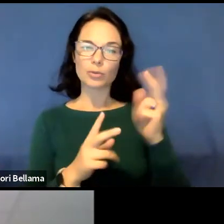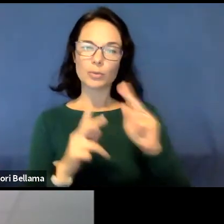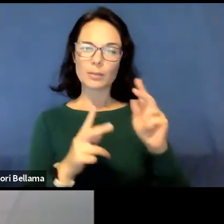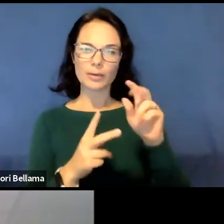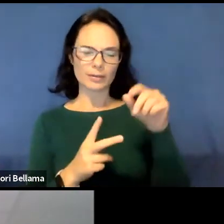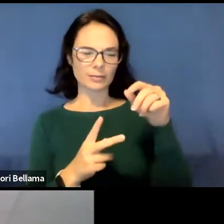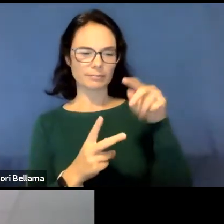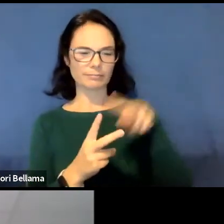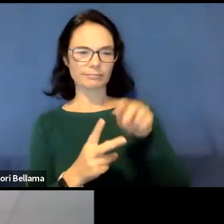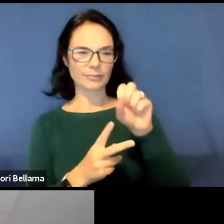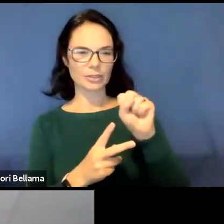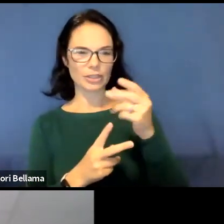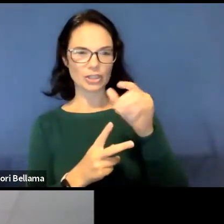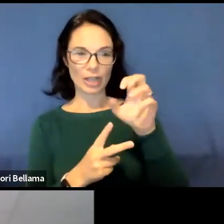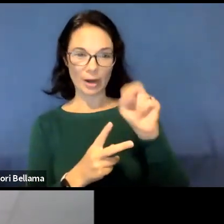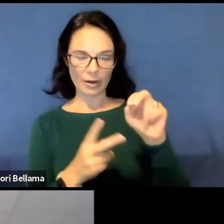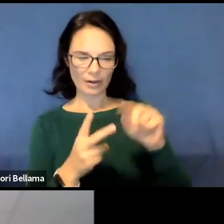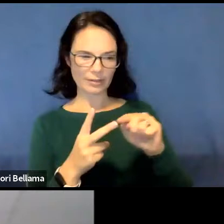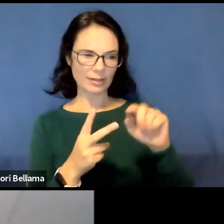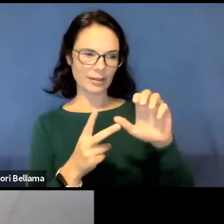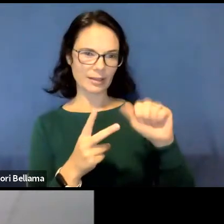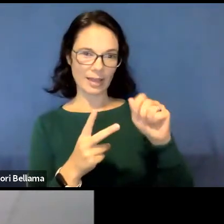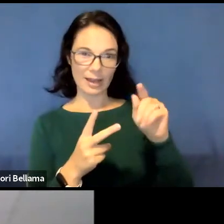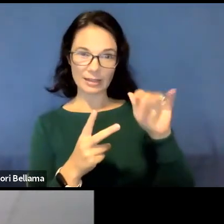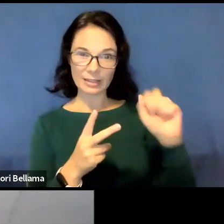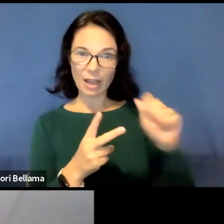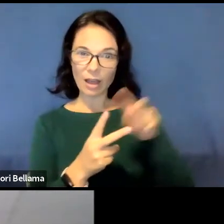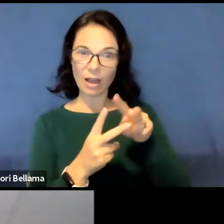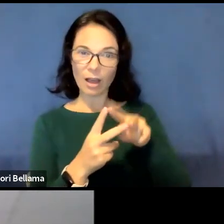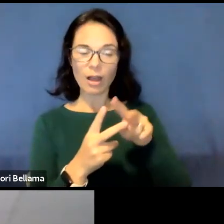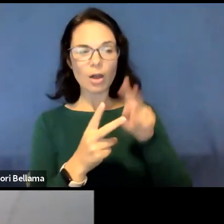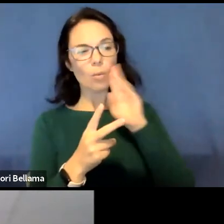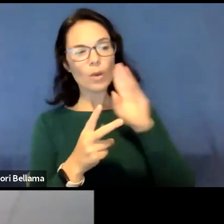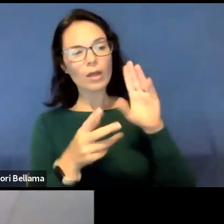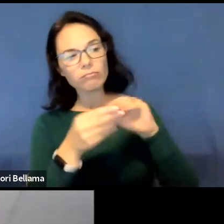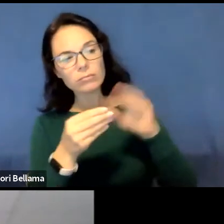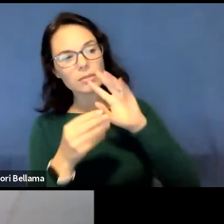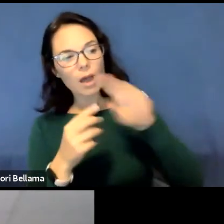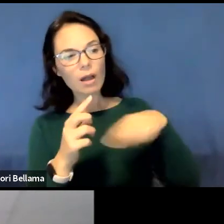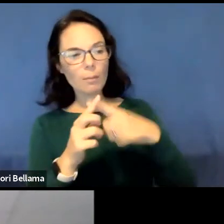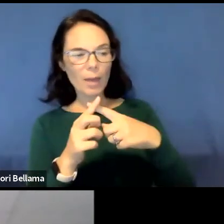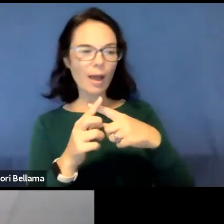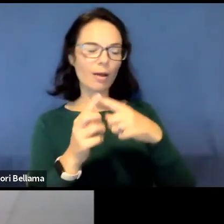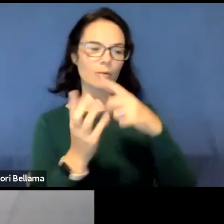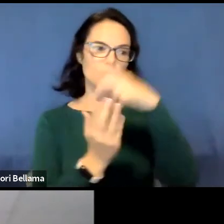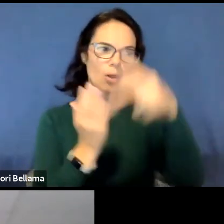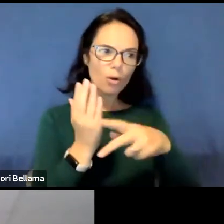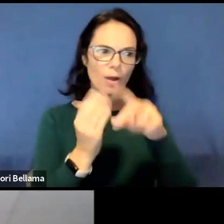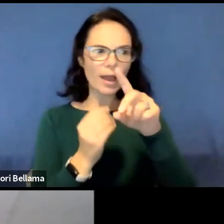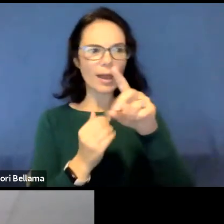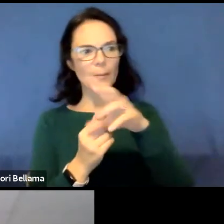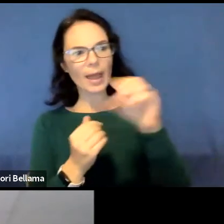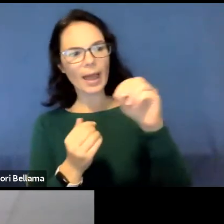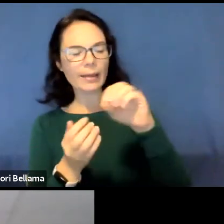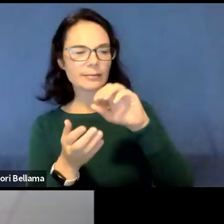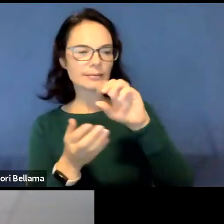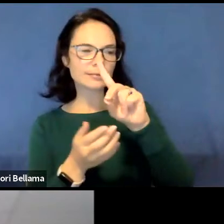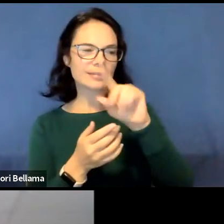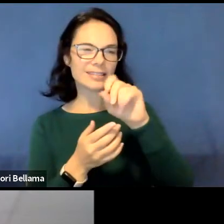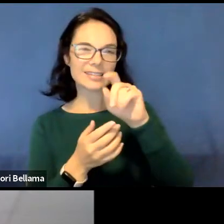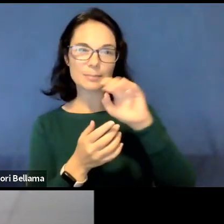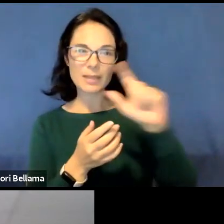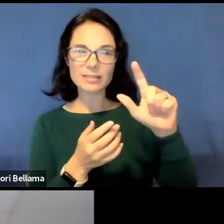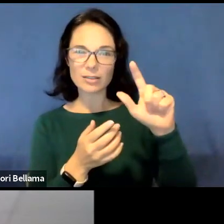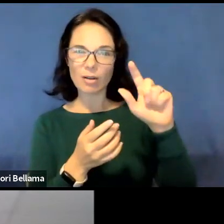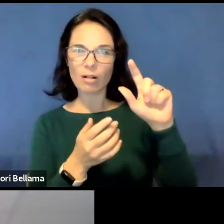presenting on some data related to program and dismissal. And I did include their PowerPoint presentation in the